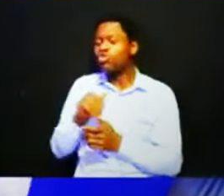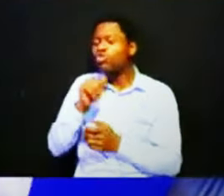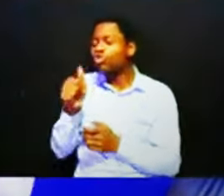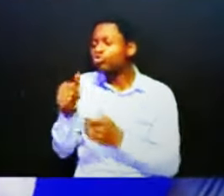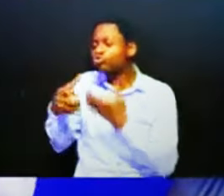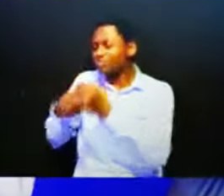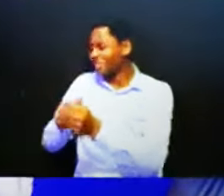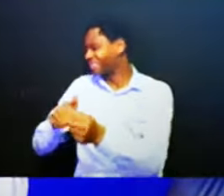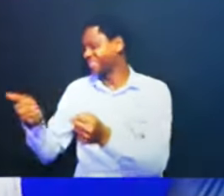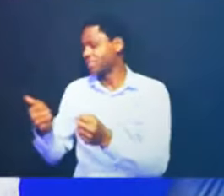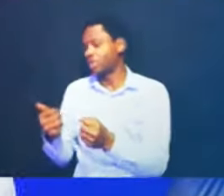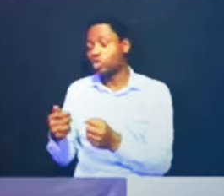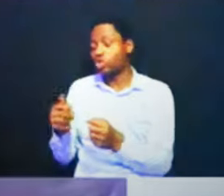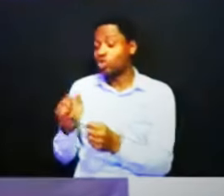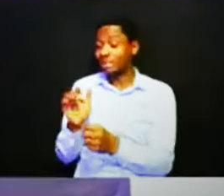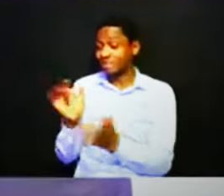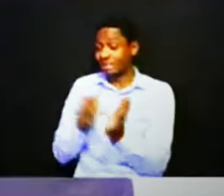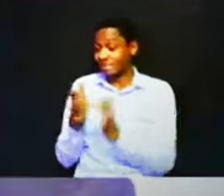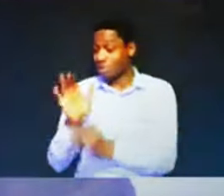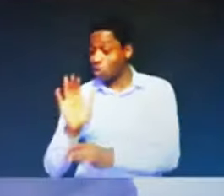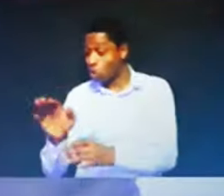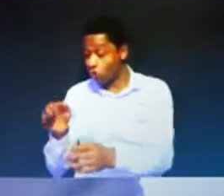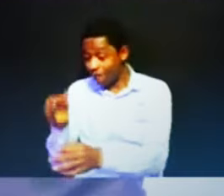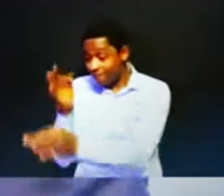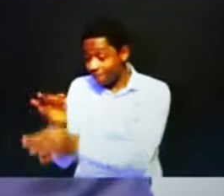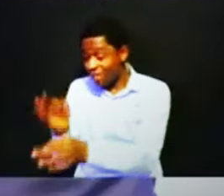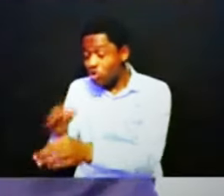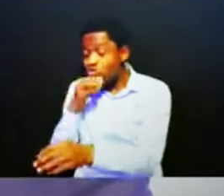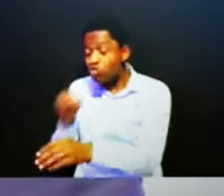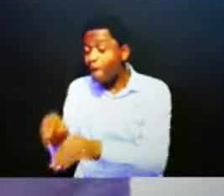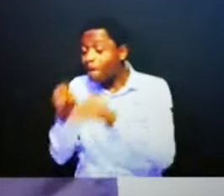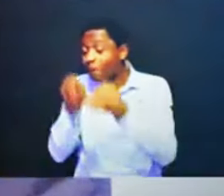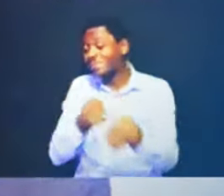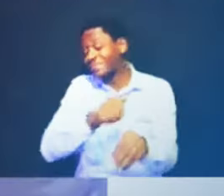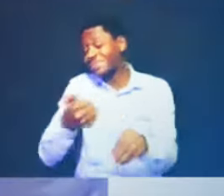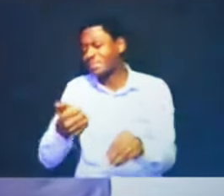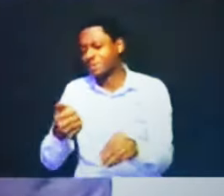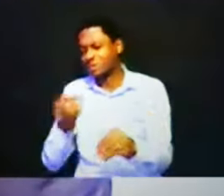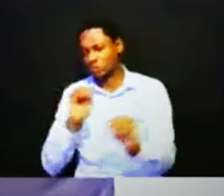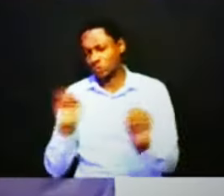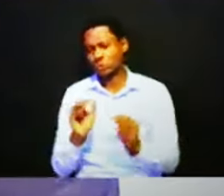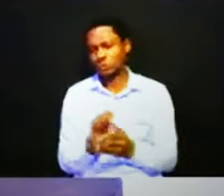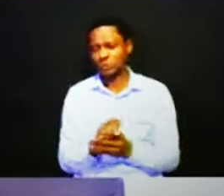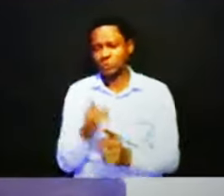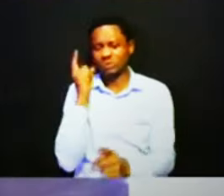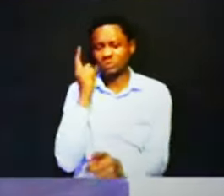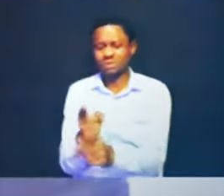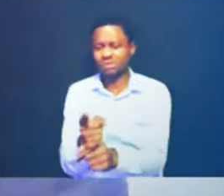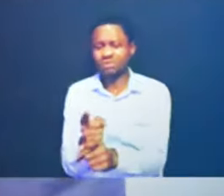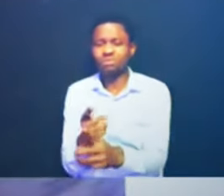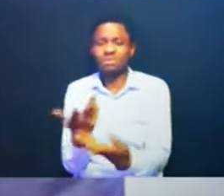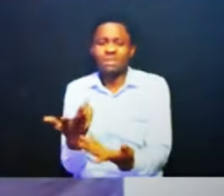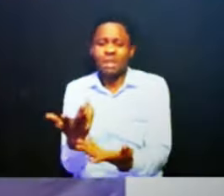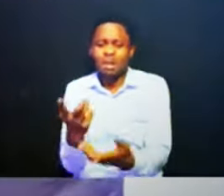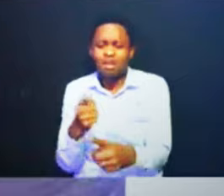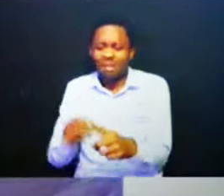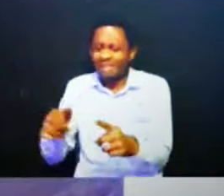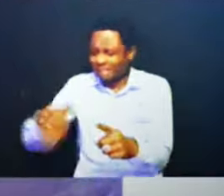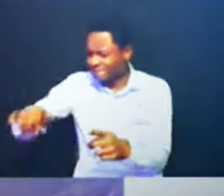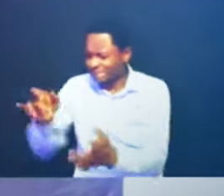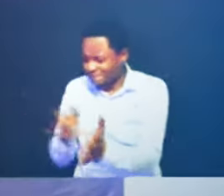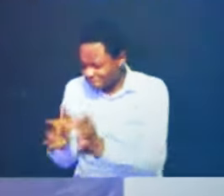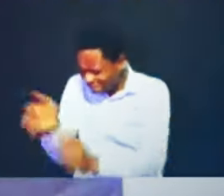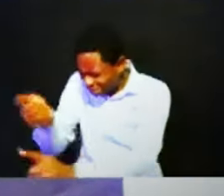his faith in anyone. Yet, he was never suspicious or bitter